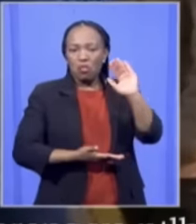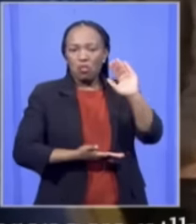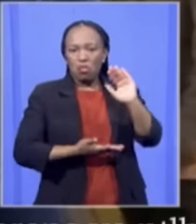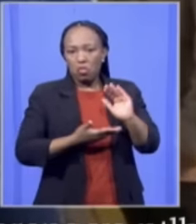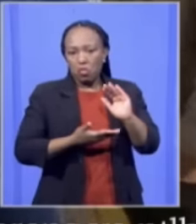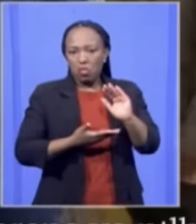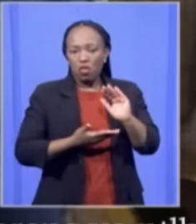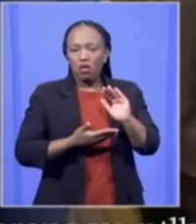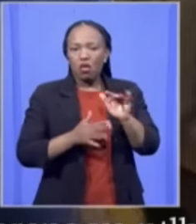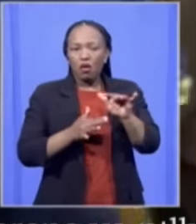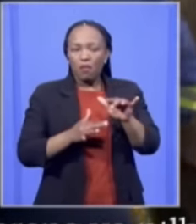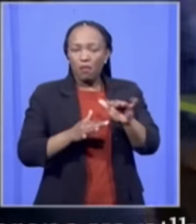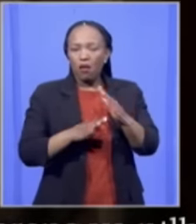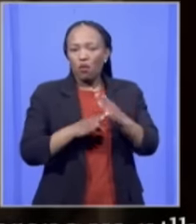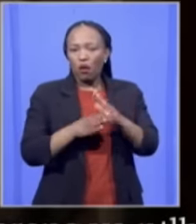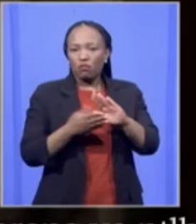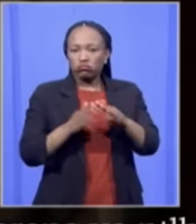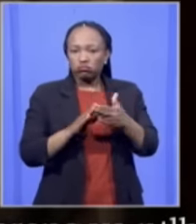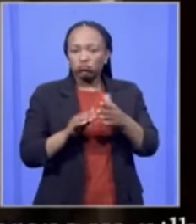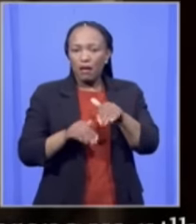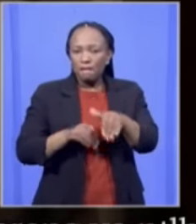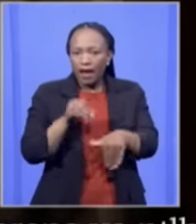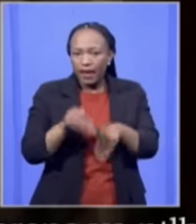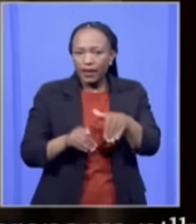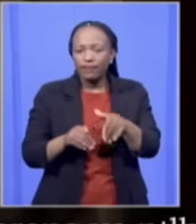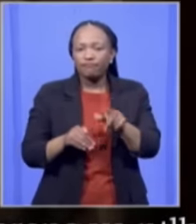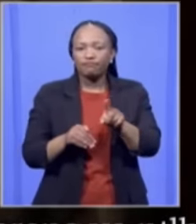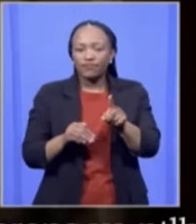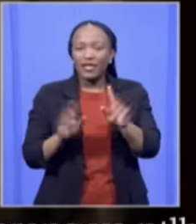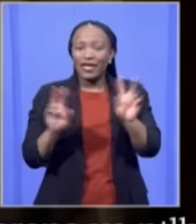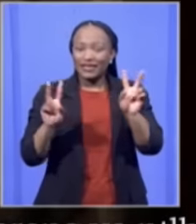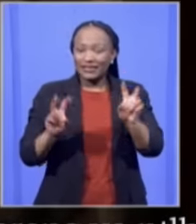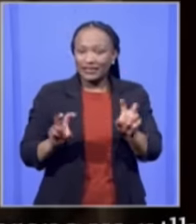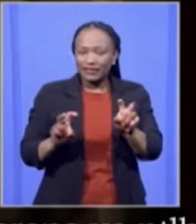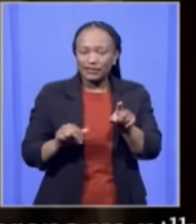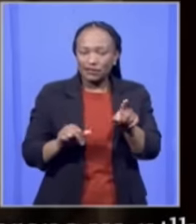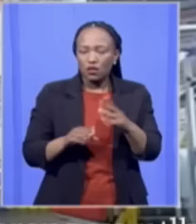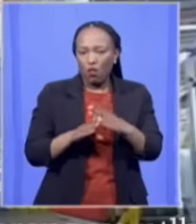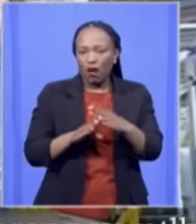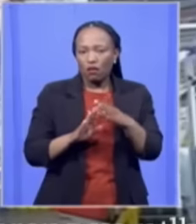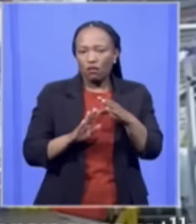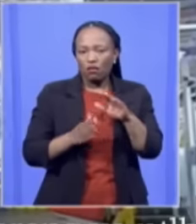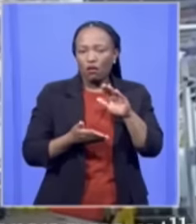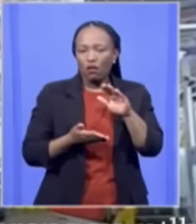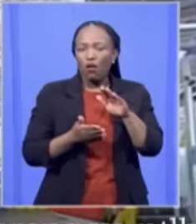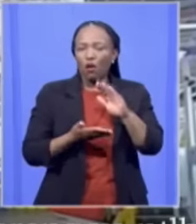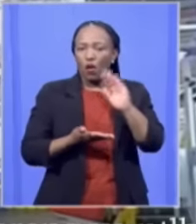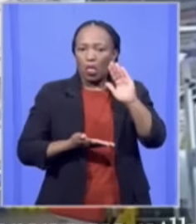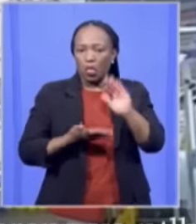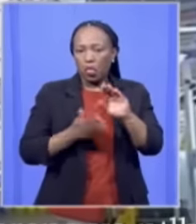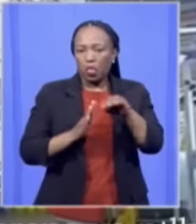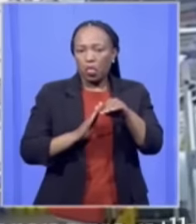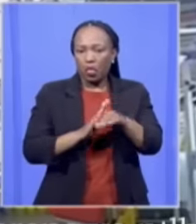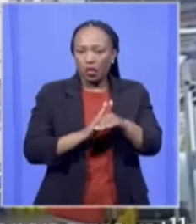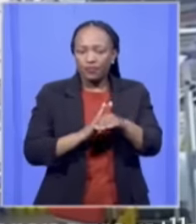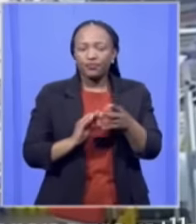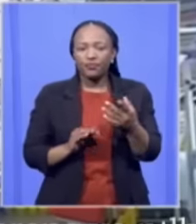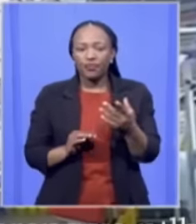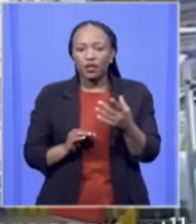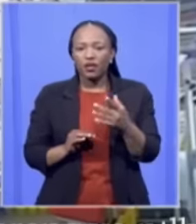tsa baagi, meepo le motlakase. Le fa go ntse jalo, lephata la dipalangwa le santse le tsetsepetse fa